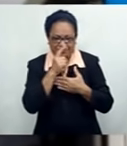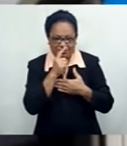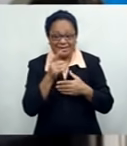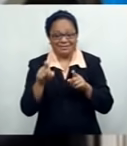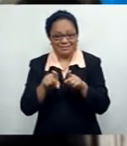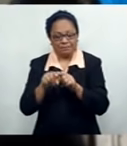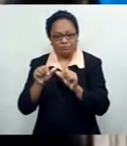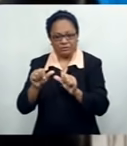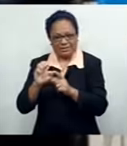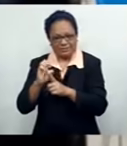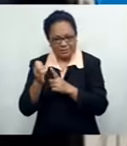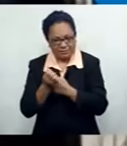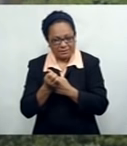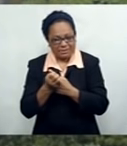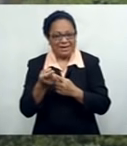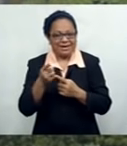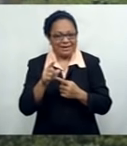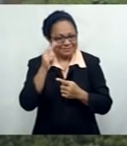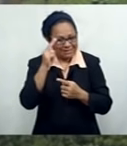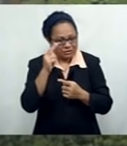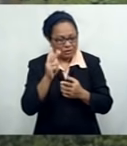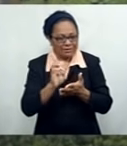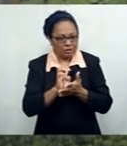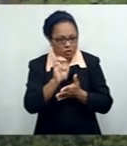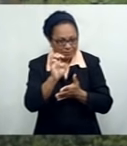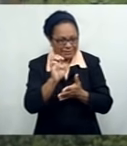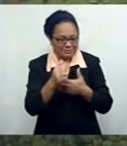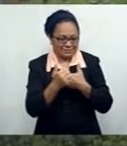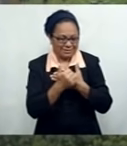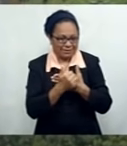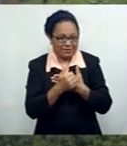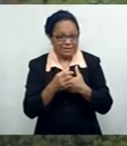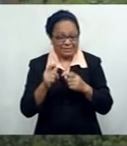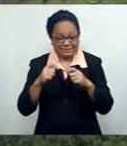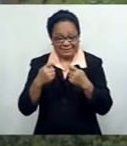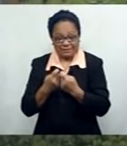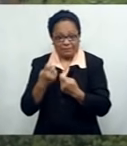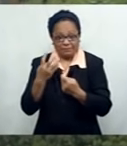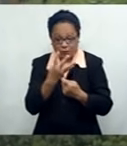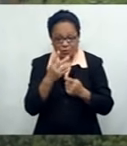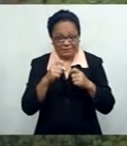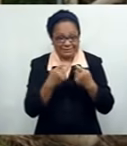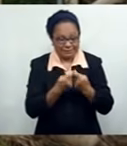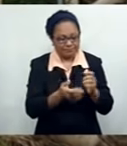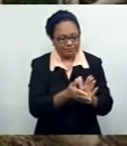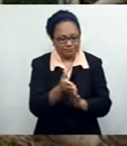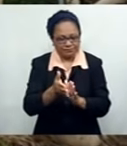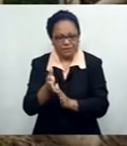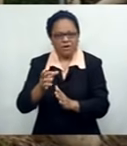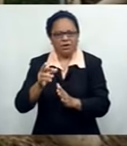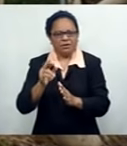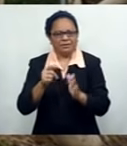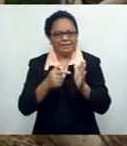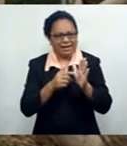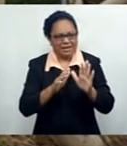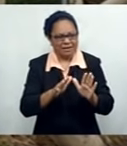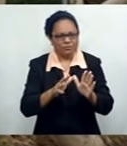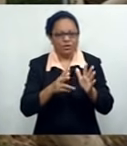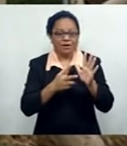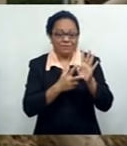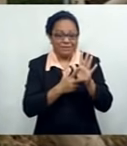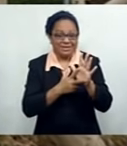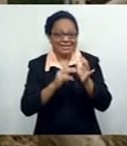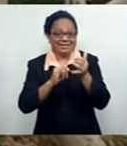protection and national economic security. Tanga says a team of 4 were deployed for the upgrading works at the Tailevu VSAT station